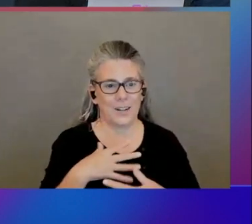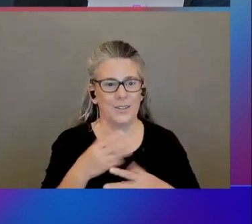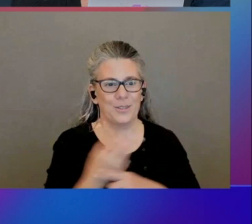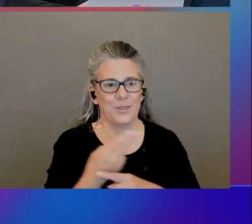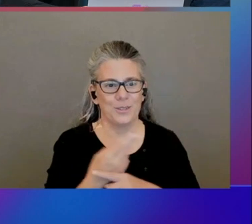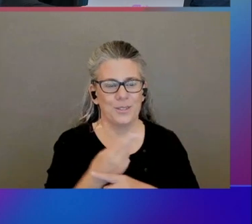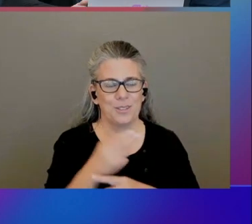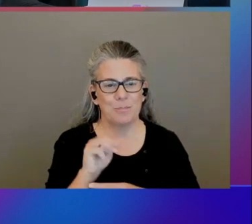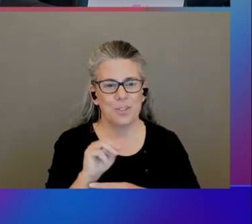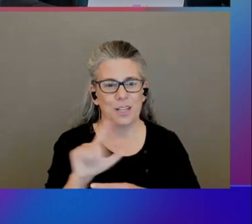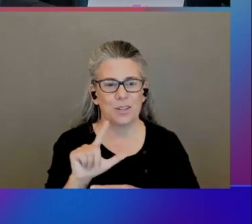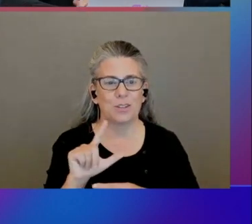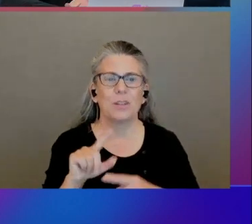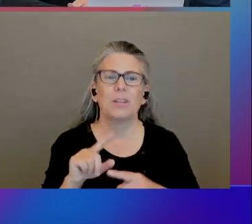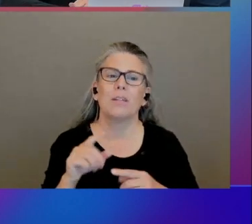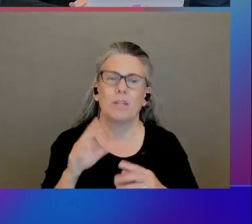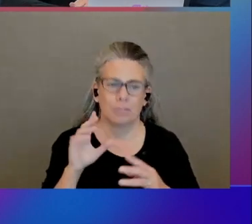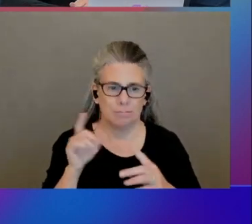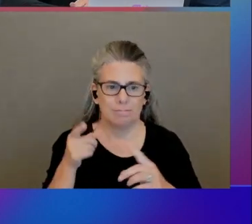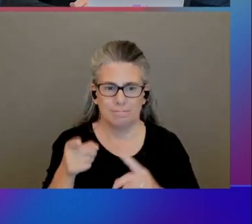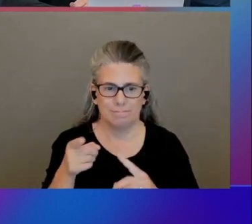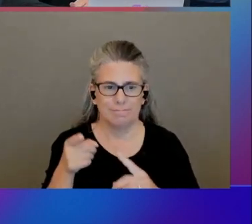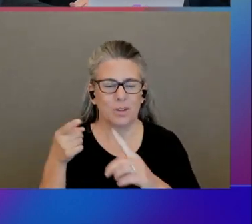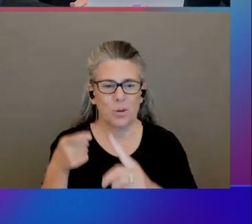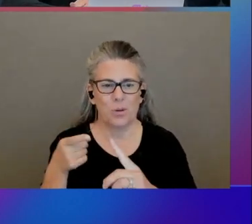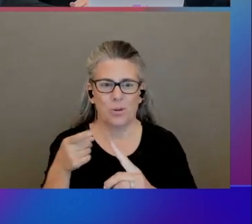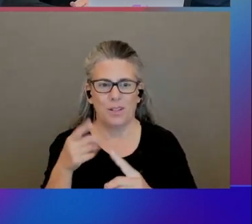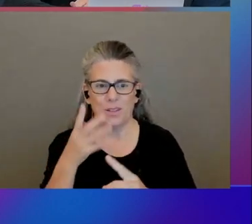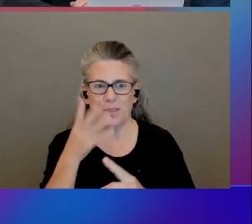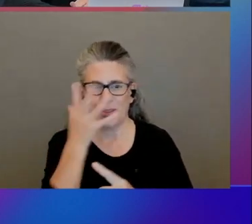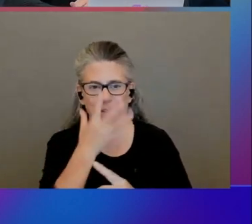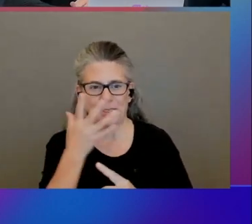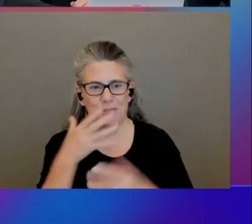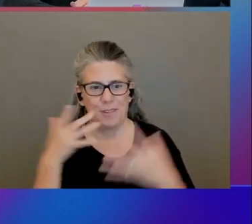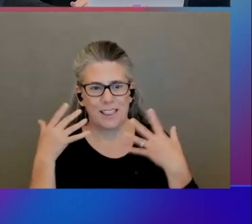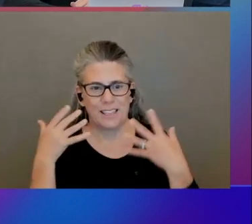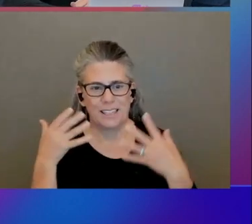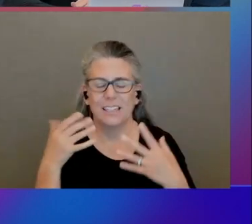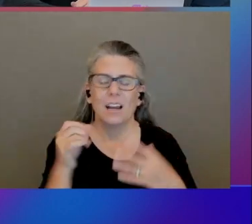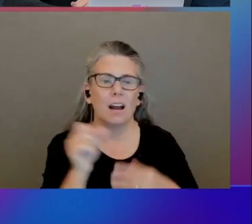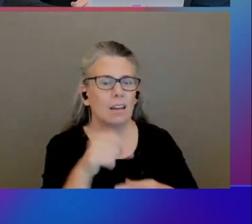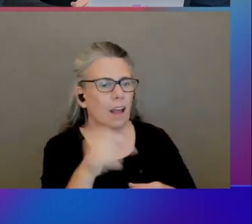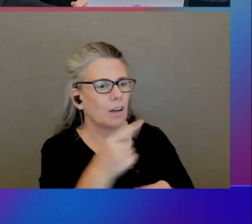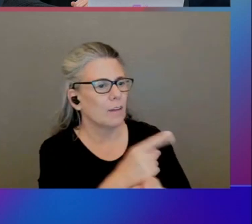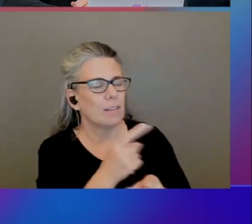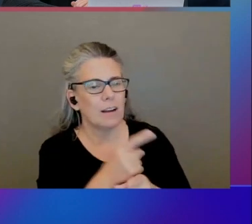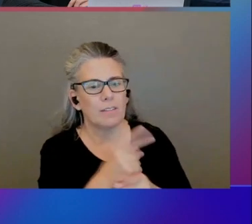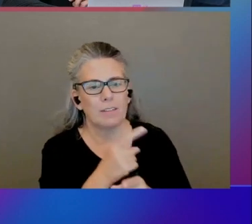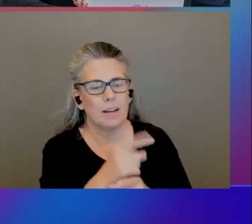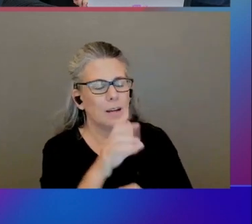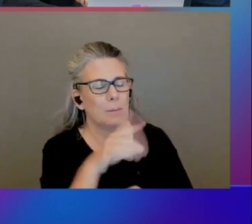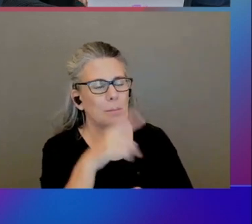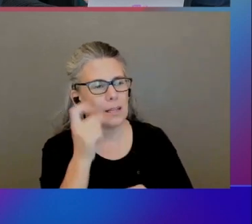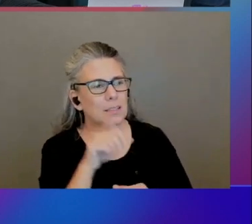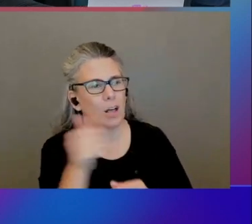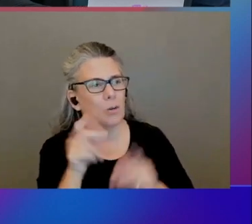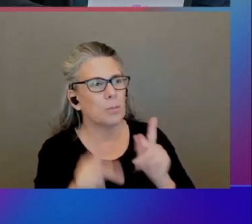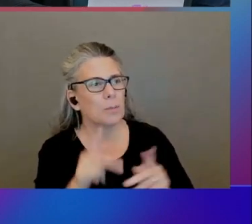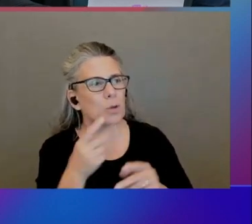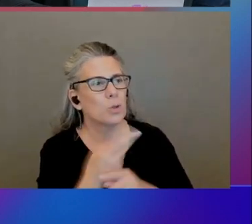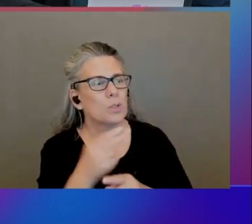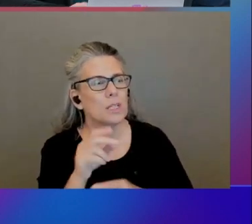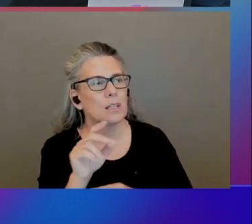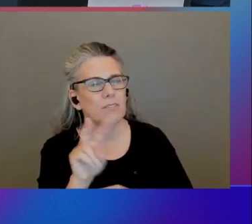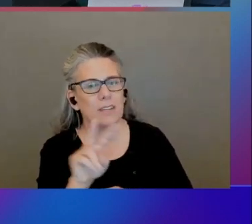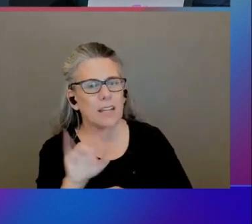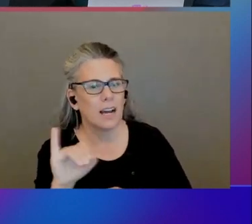more people I assume to use the a lot product. of people will find it similar to other tools they're using, like BI tools or maybe some... And you're right,